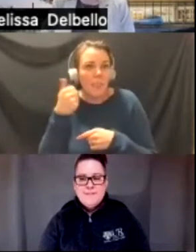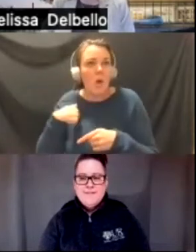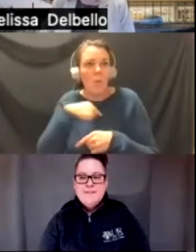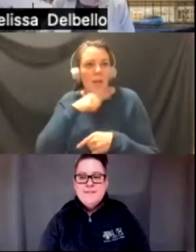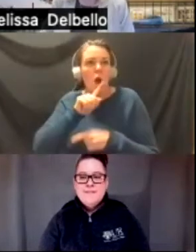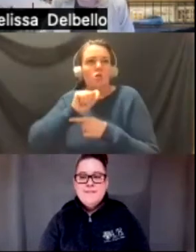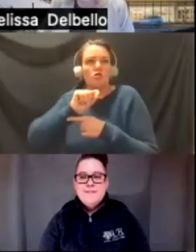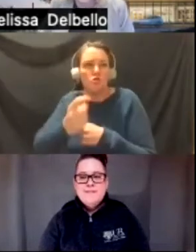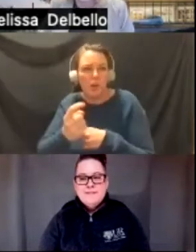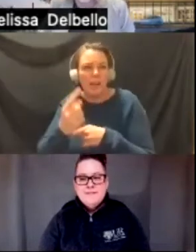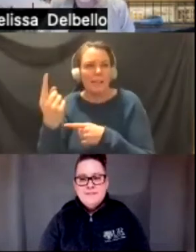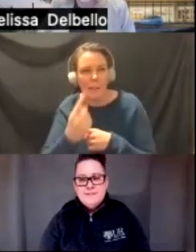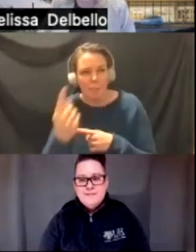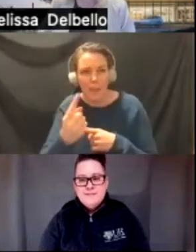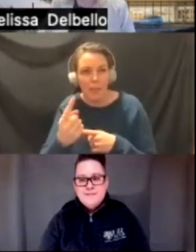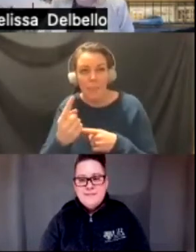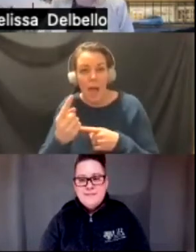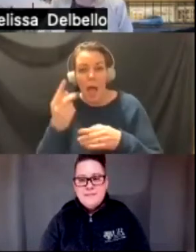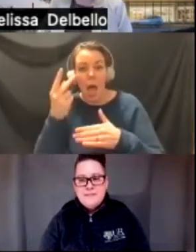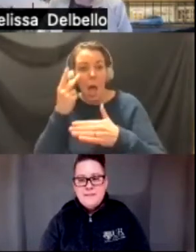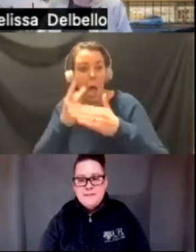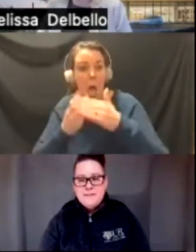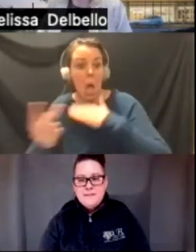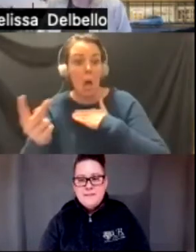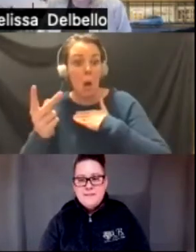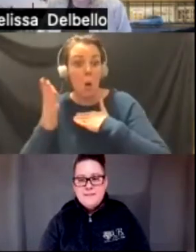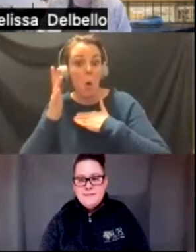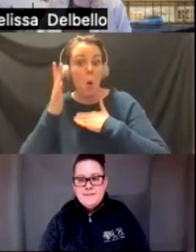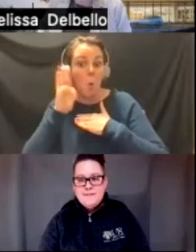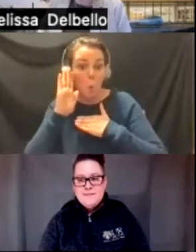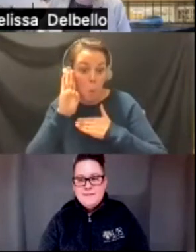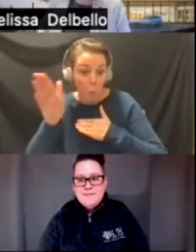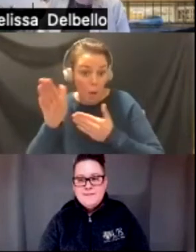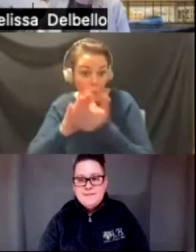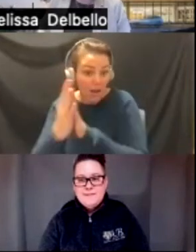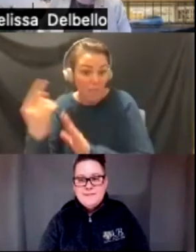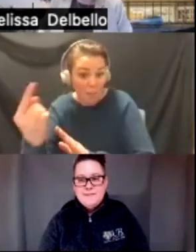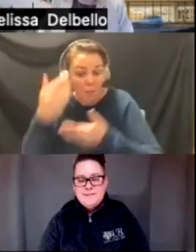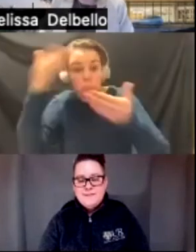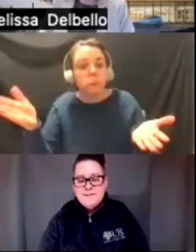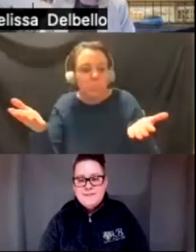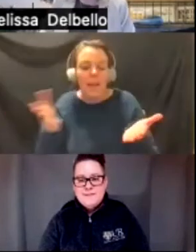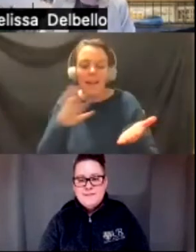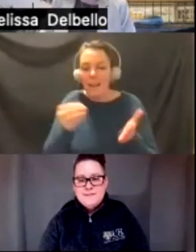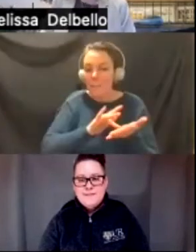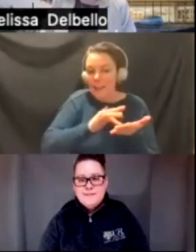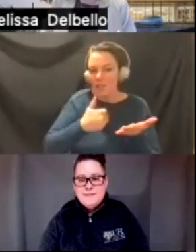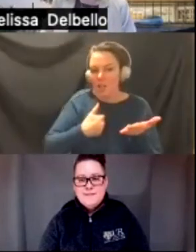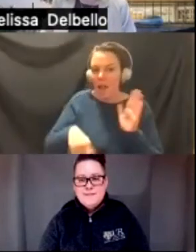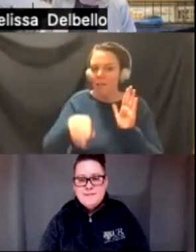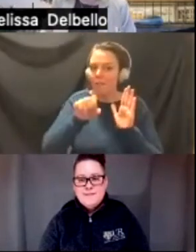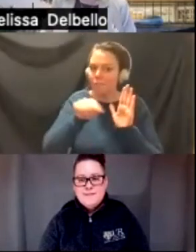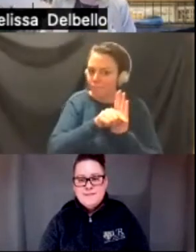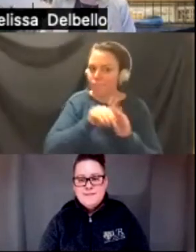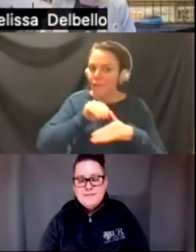something that you really don't know what it's going to end up being. And there are side effects of medication. So you